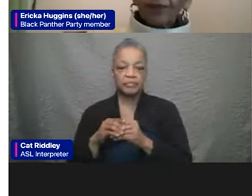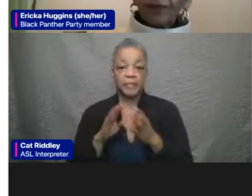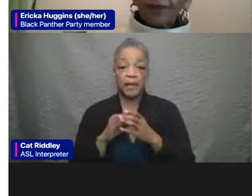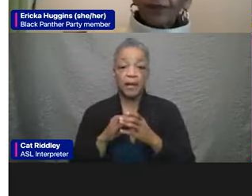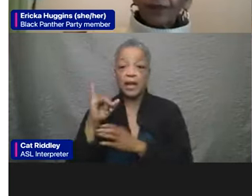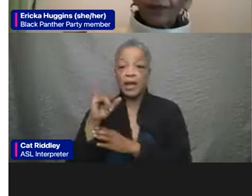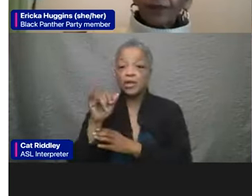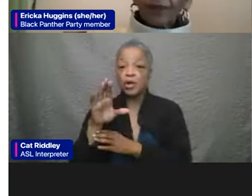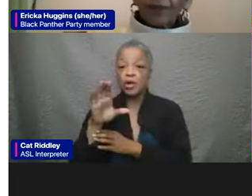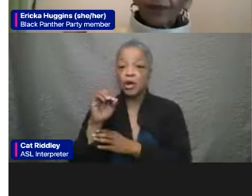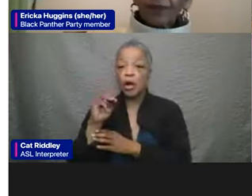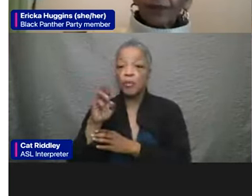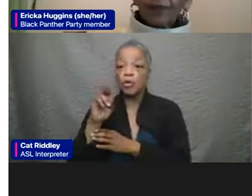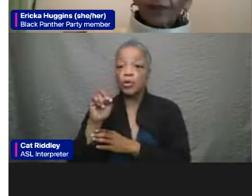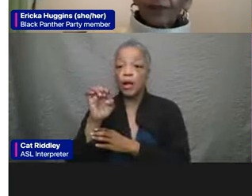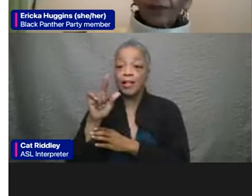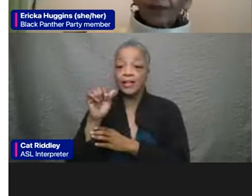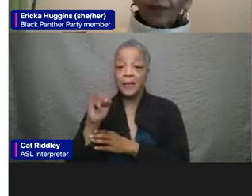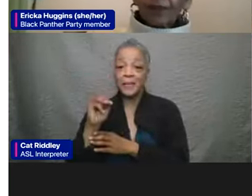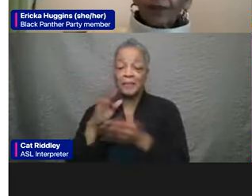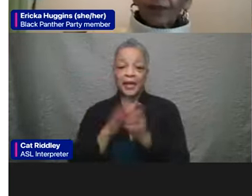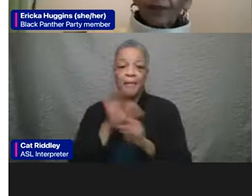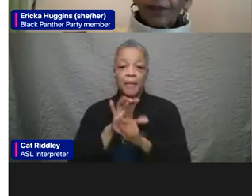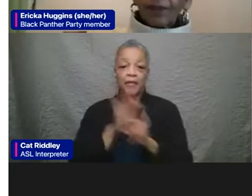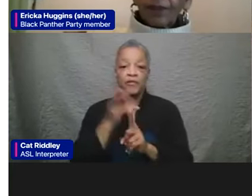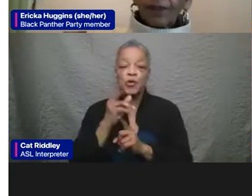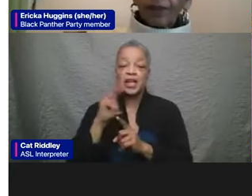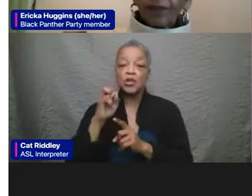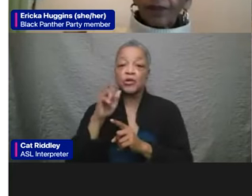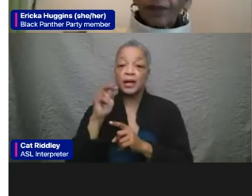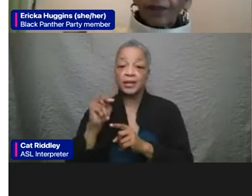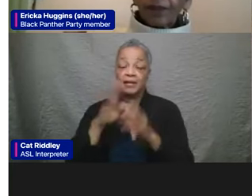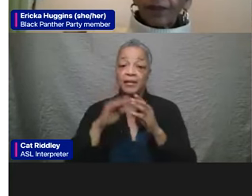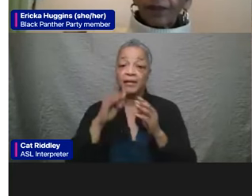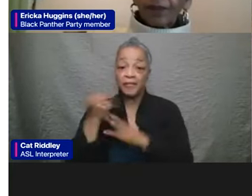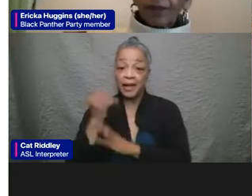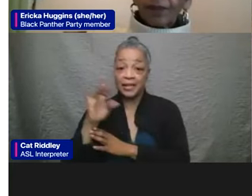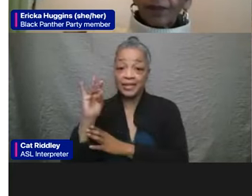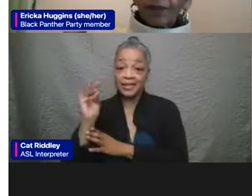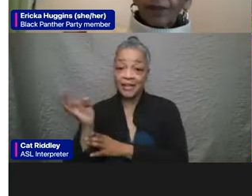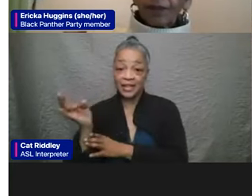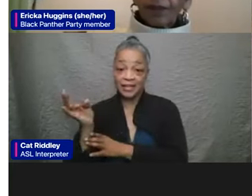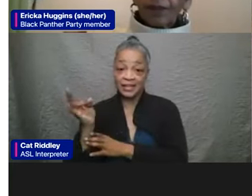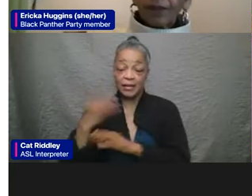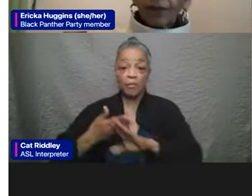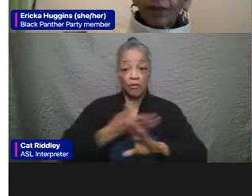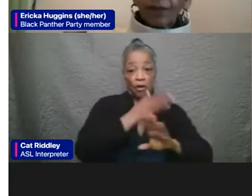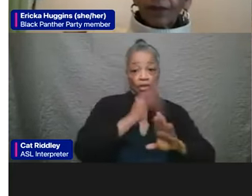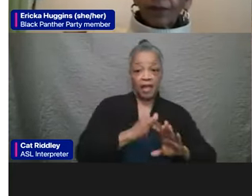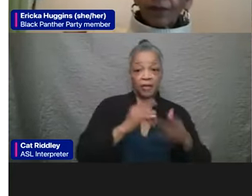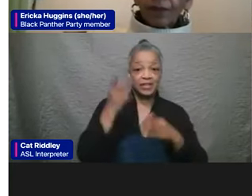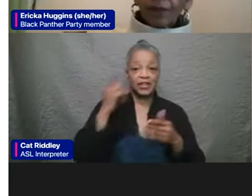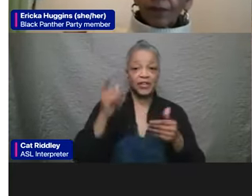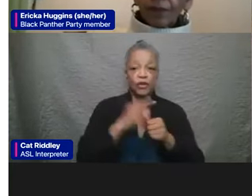intercommunalism, of course, was popularized by Huey Newton in 1970, but before that, we see the First